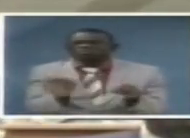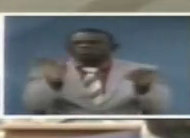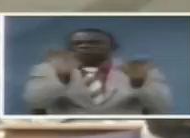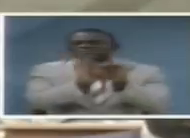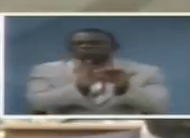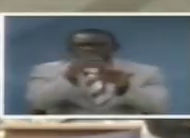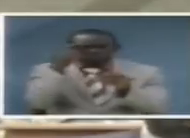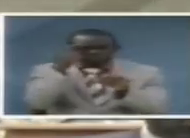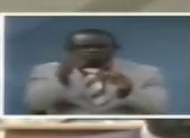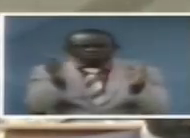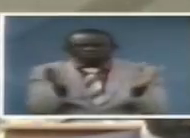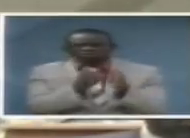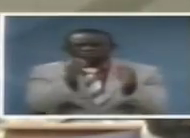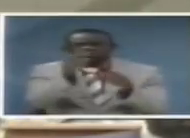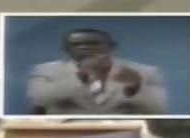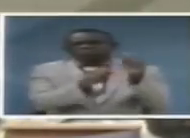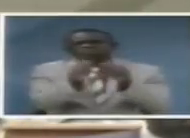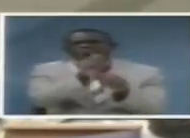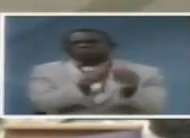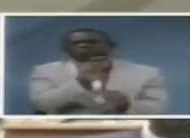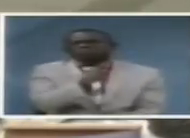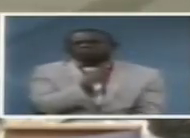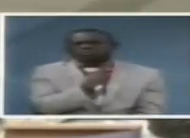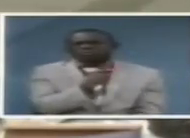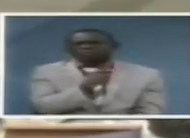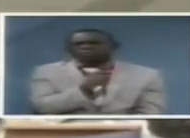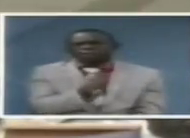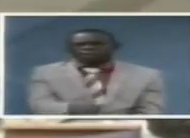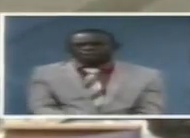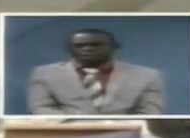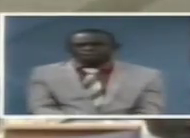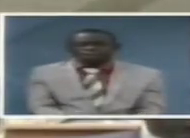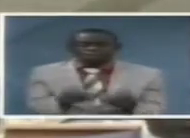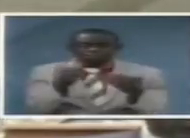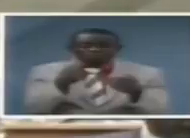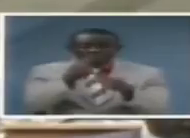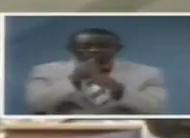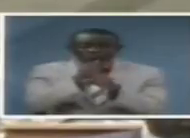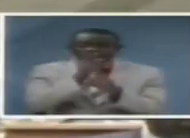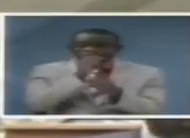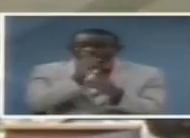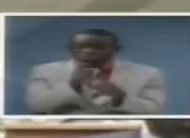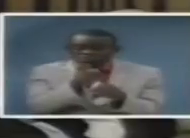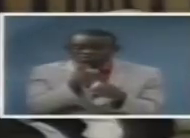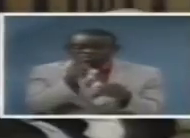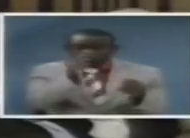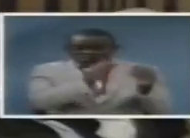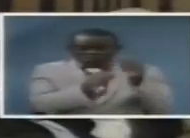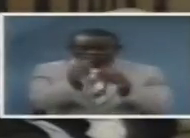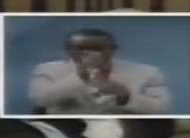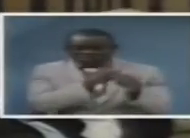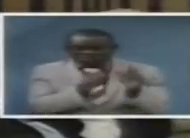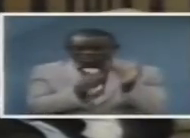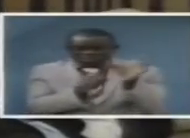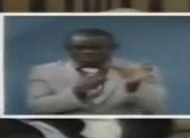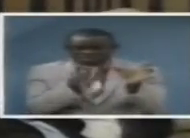tourism promotion. Emphasis will also be placed on ensuring that the creative sector becomes an integral